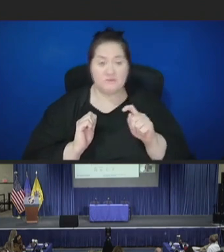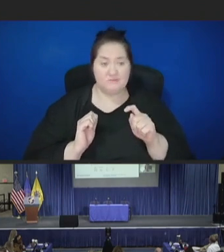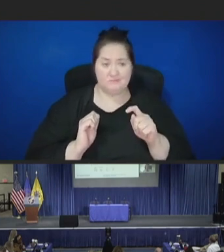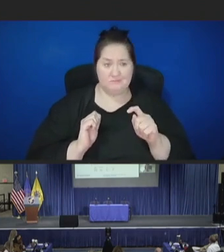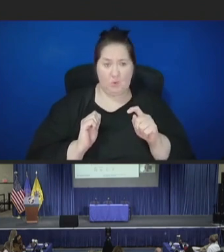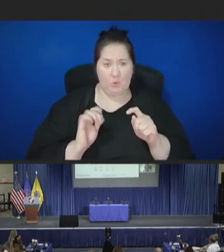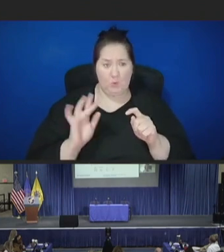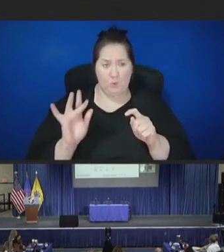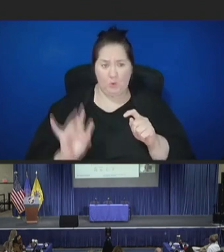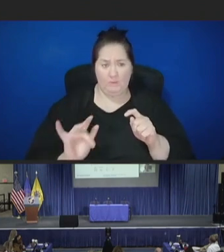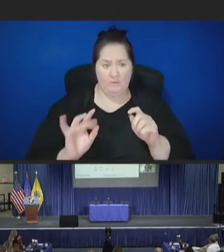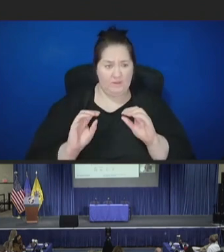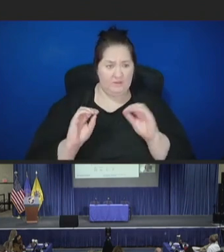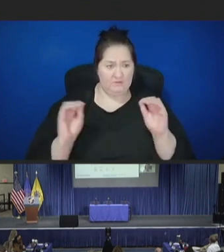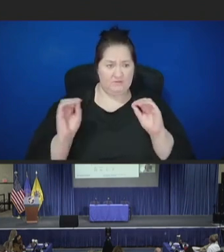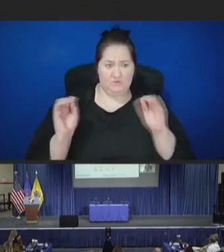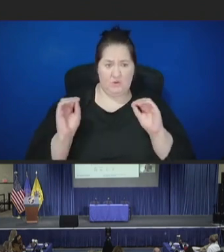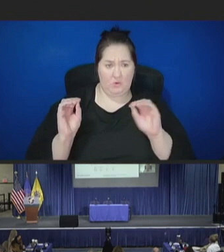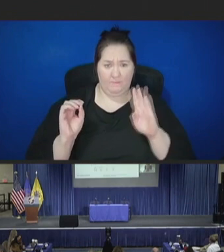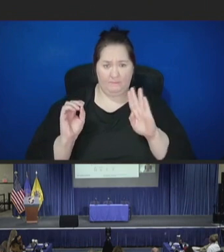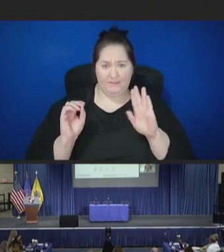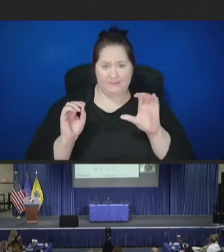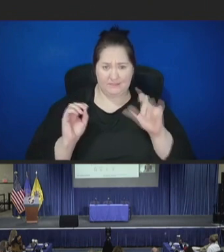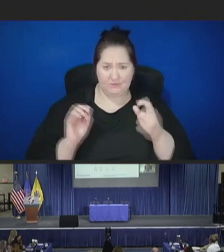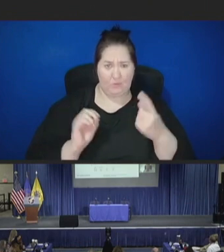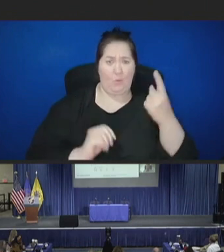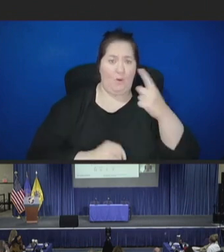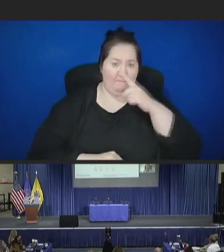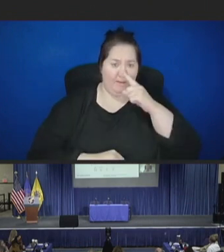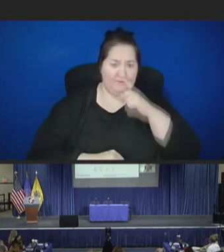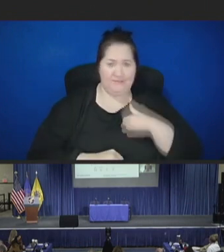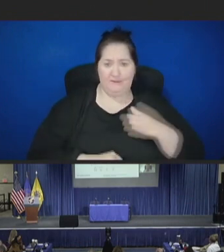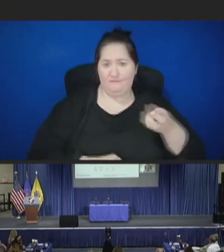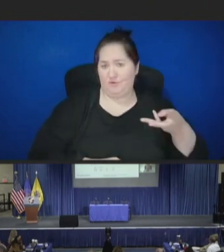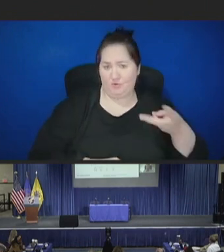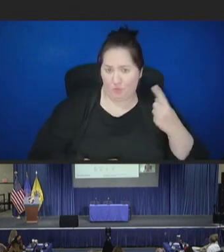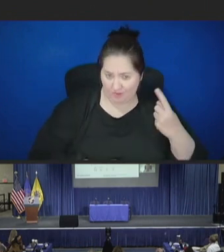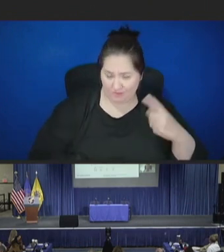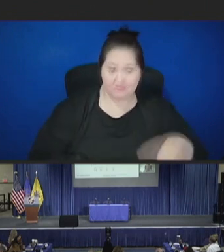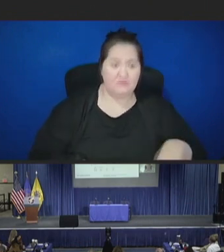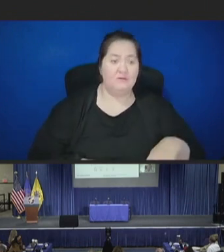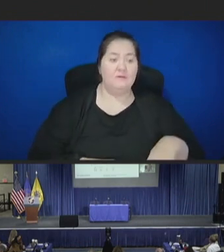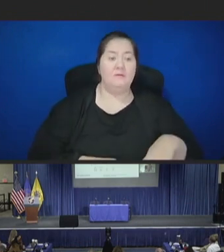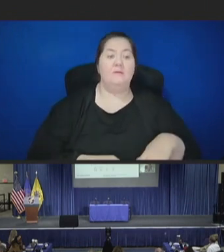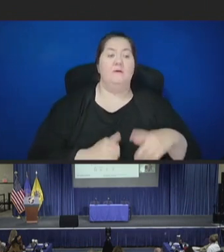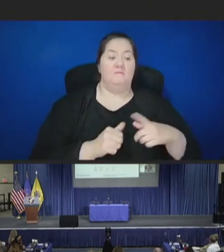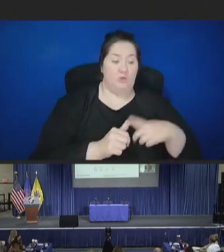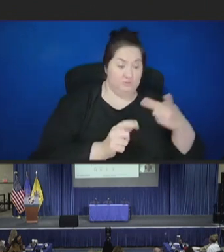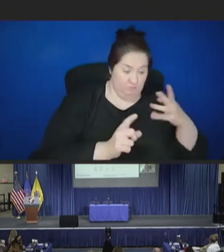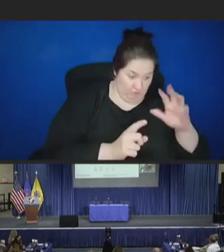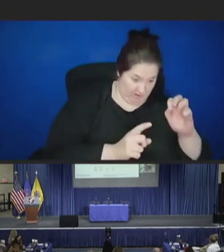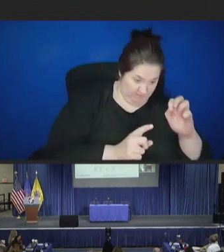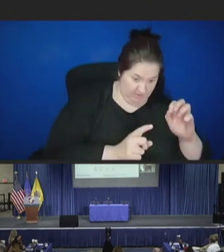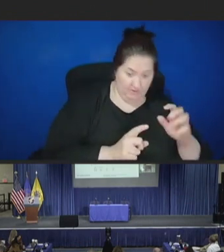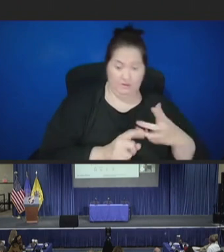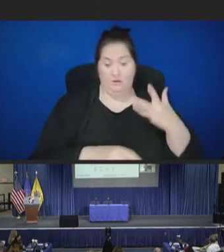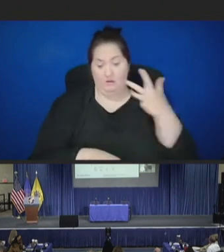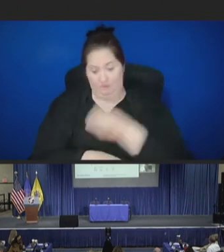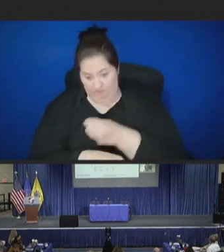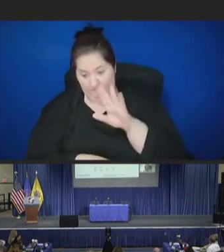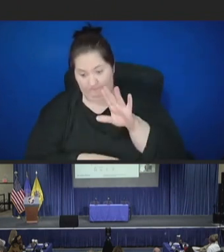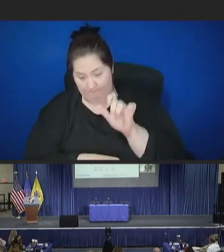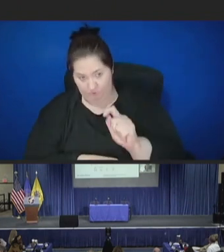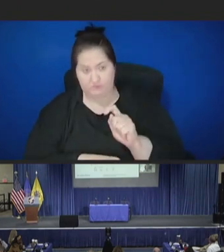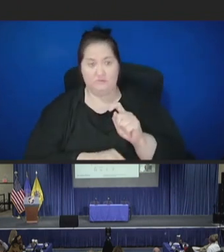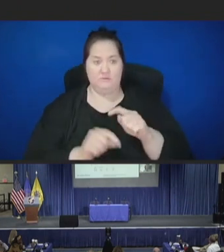no 10E8 class B cells at all. Only this one mouse had a couple of them. But if you first give the prime and then you give the boost,